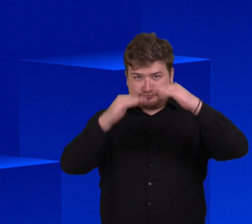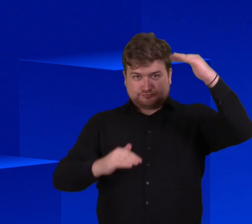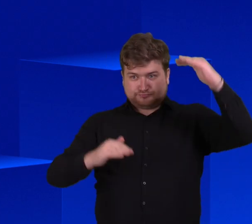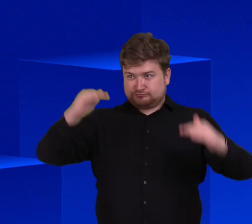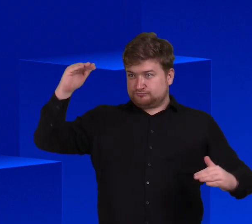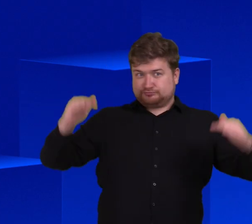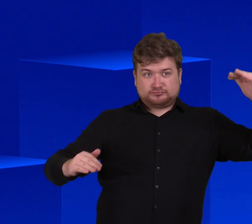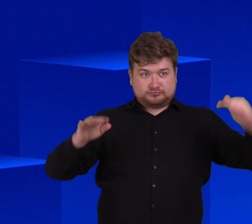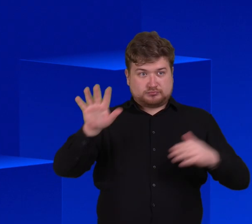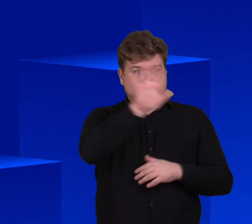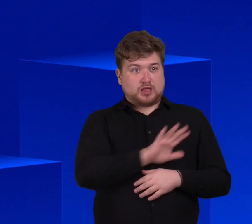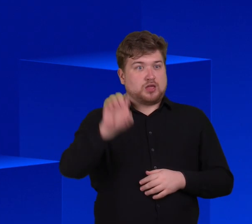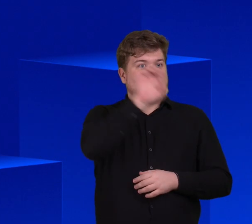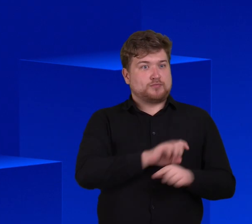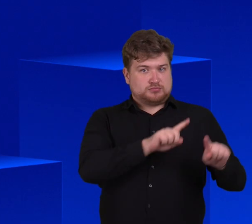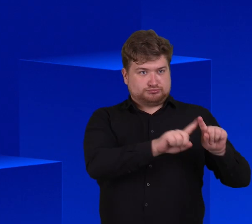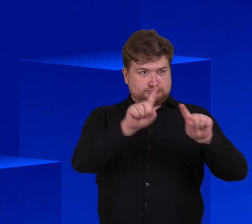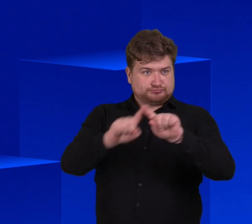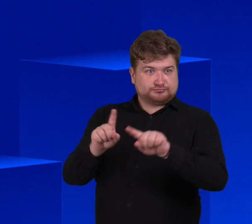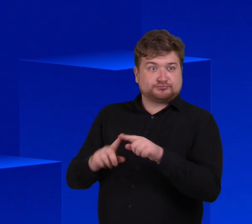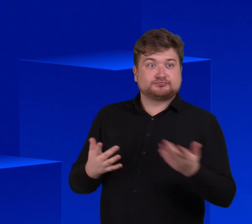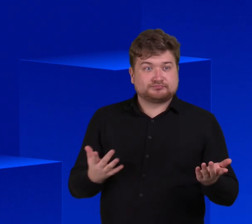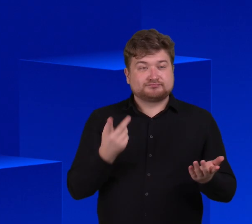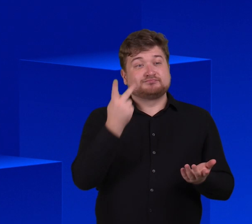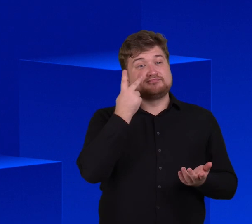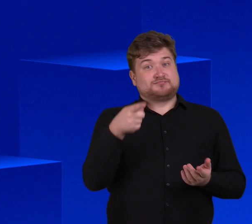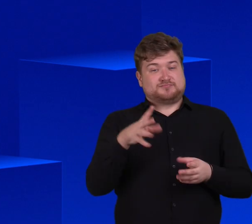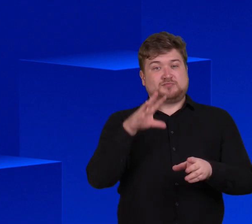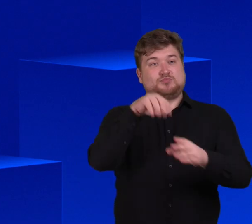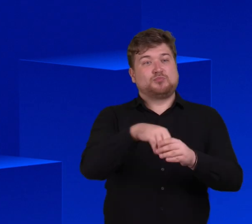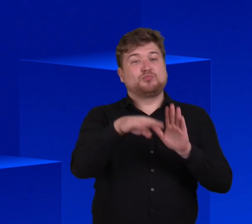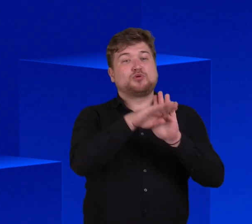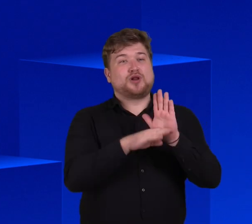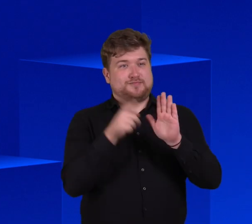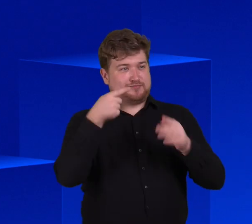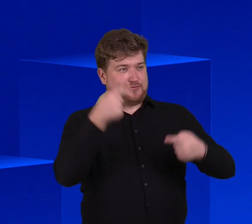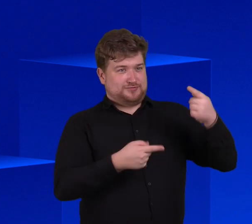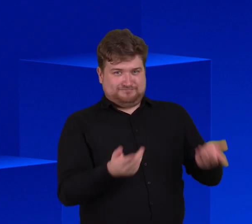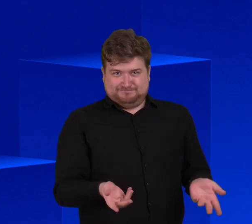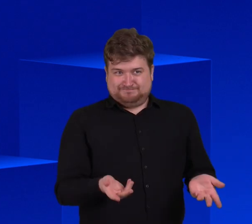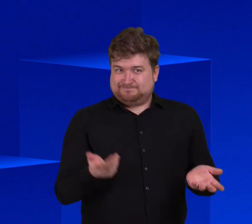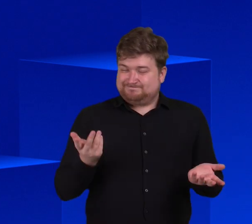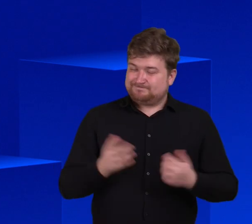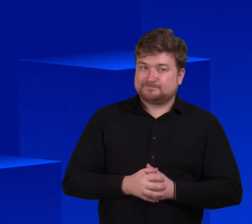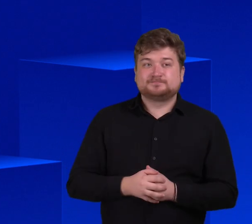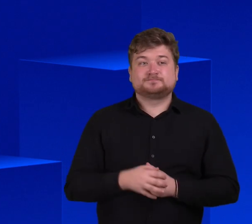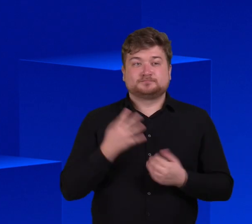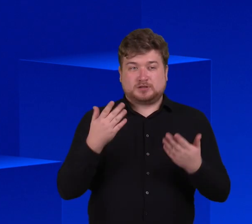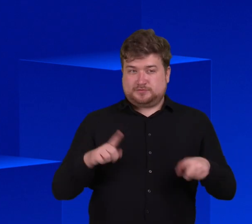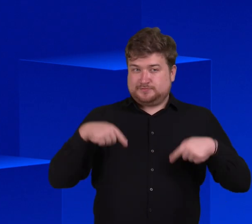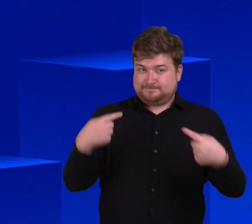right policy response. Then something very fresh. vulnerability and